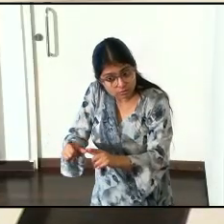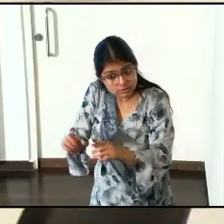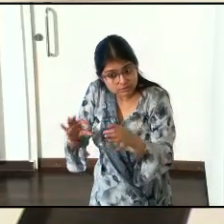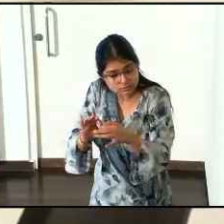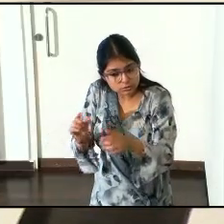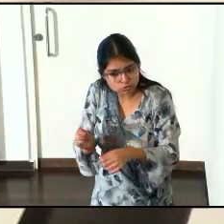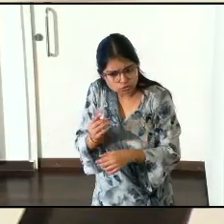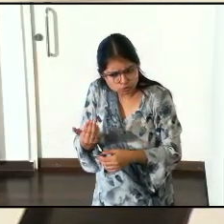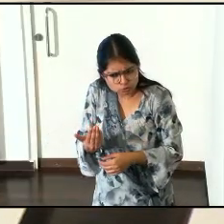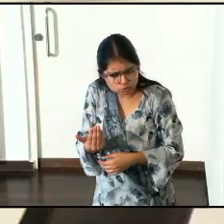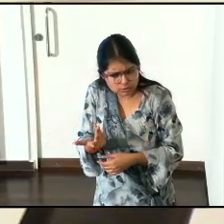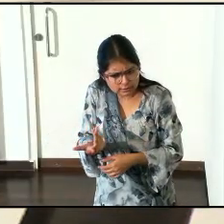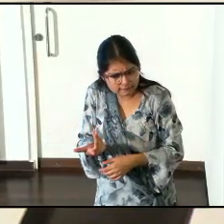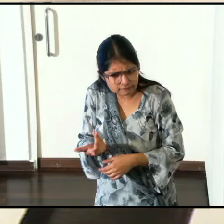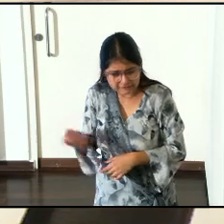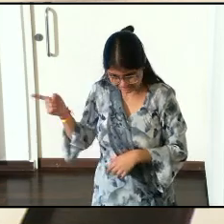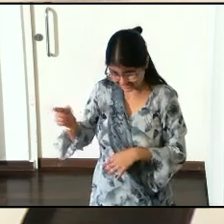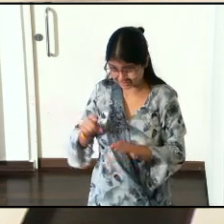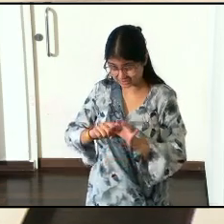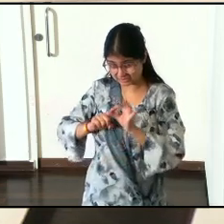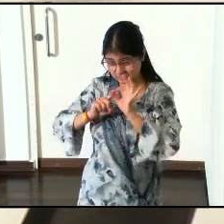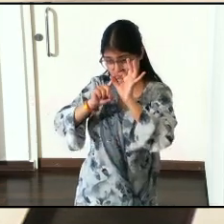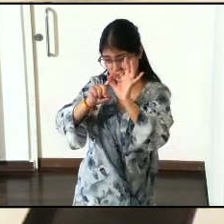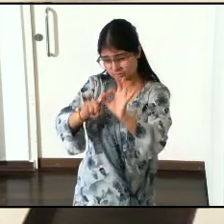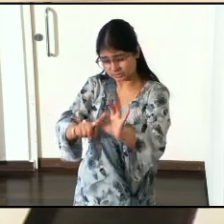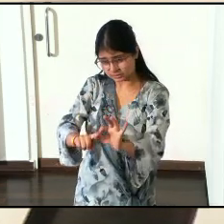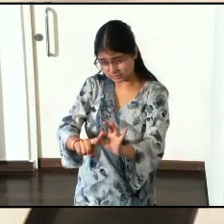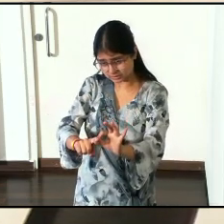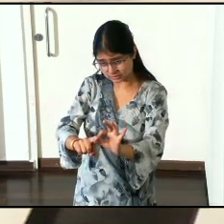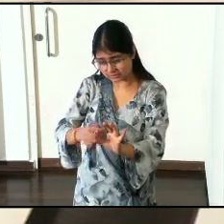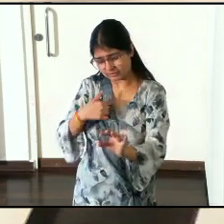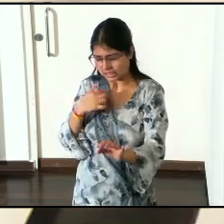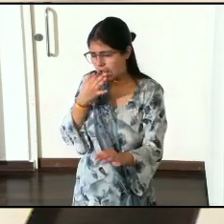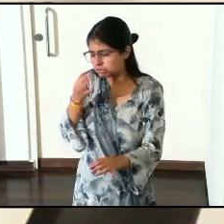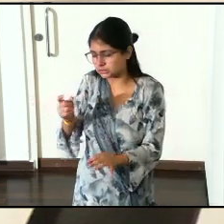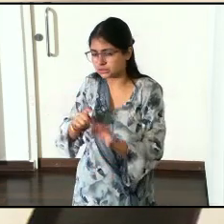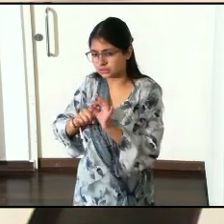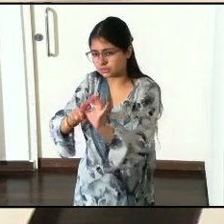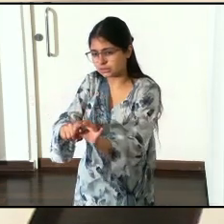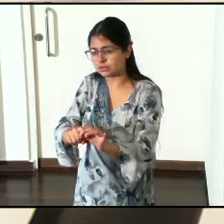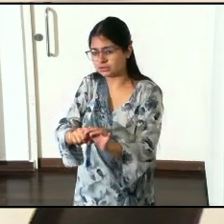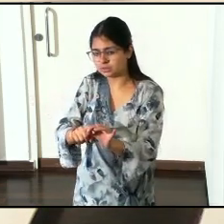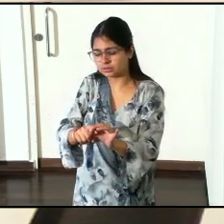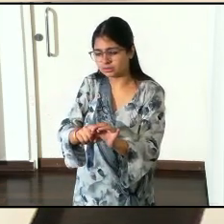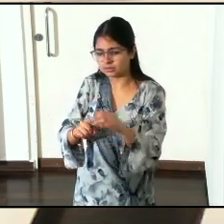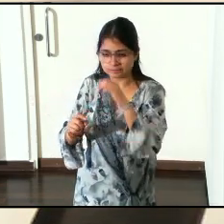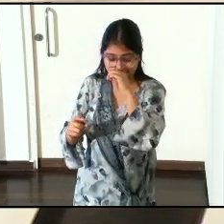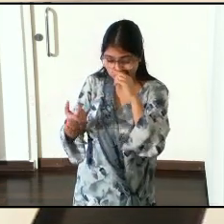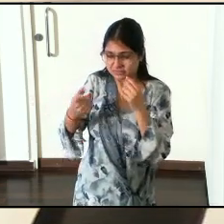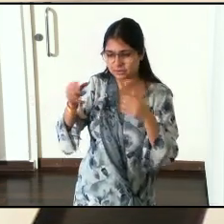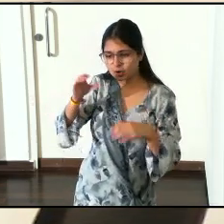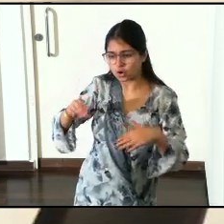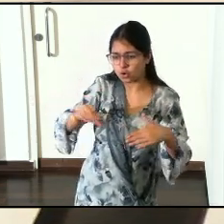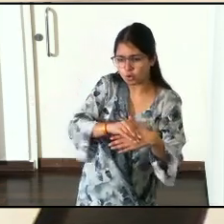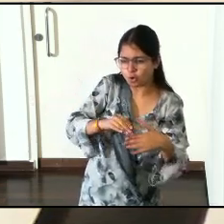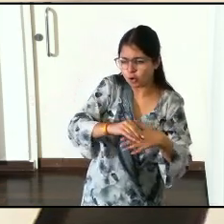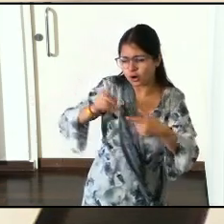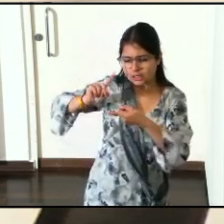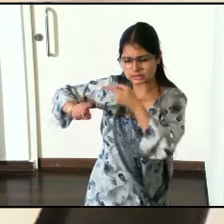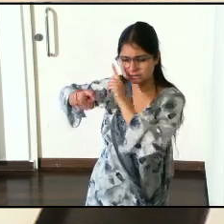How is it questioning and raising the question of authenticity in the context of historical